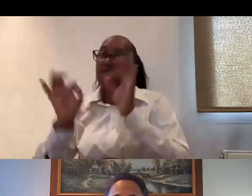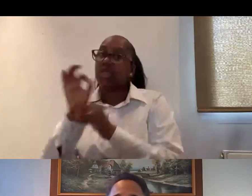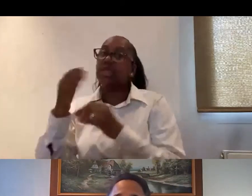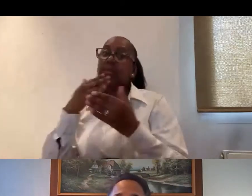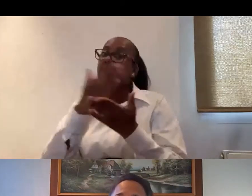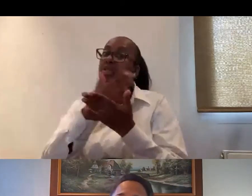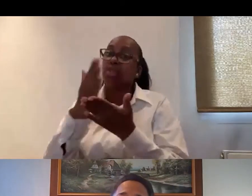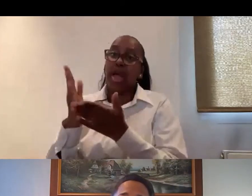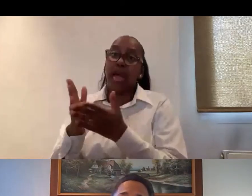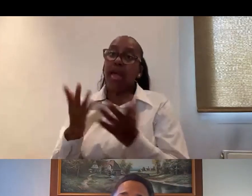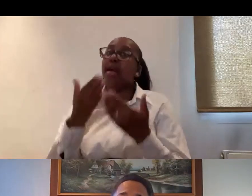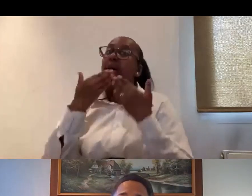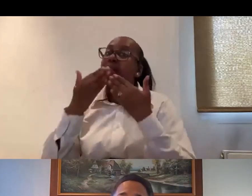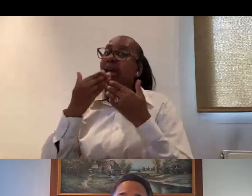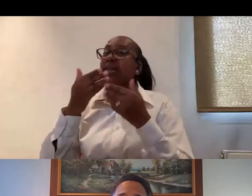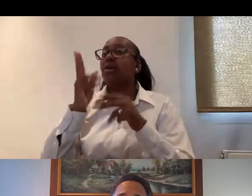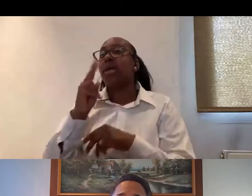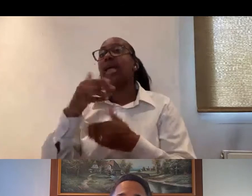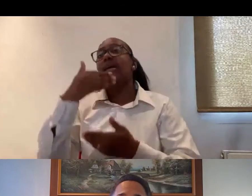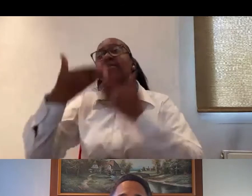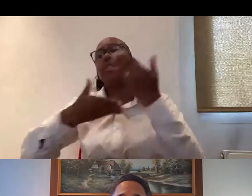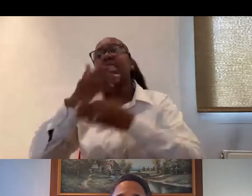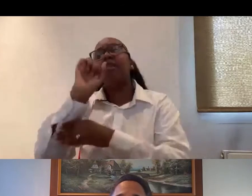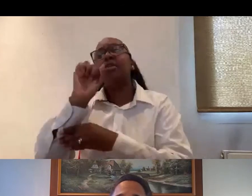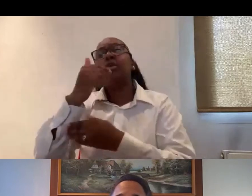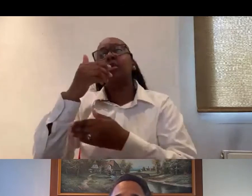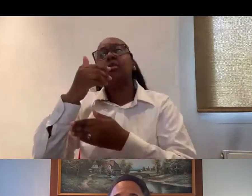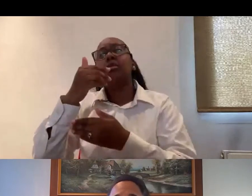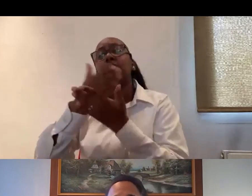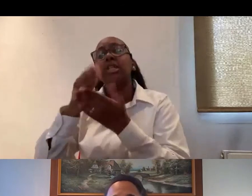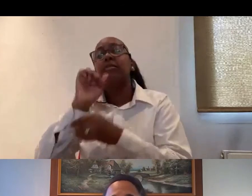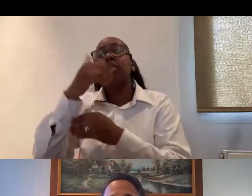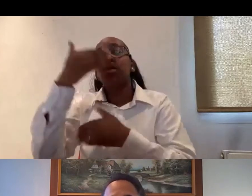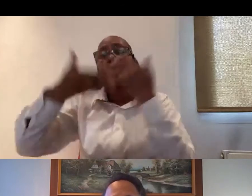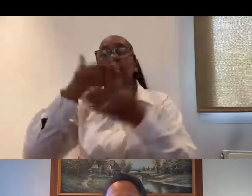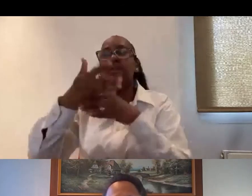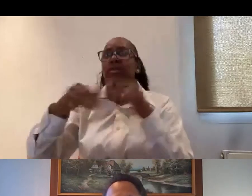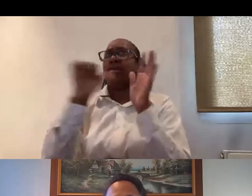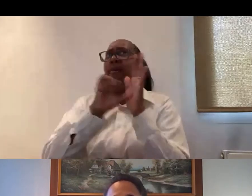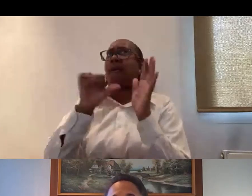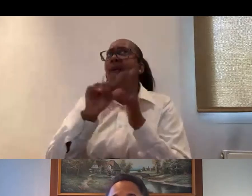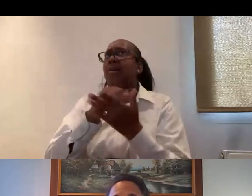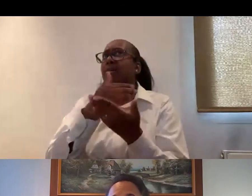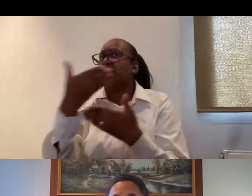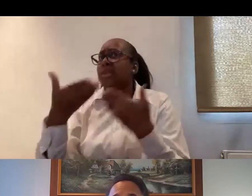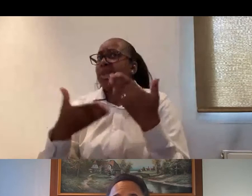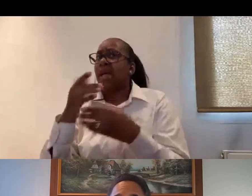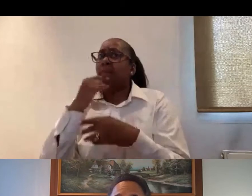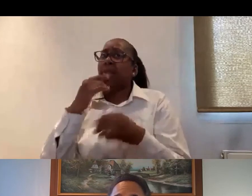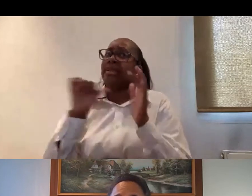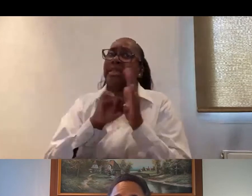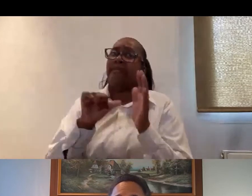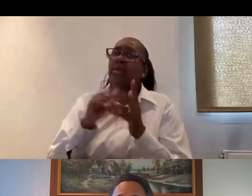please share. And thank you, Lisa, for sharing your story, because I know it can be hard to share with everybody such a difficult,